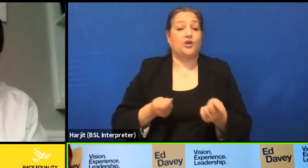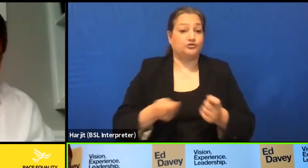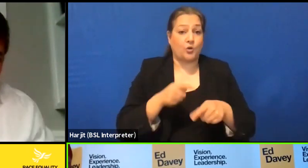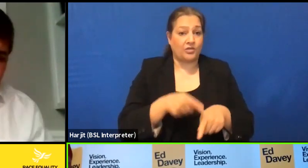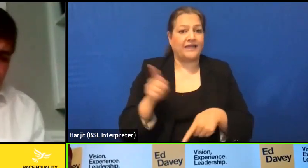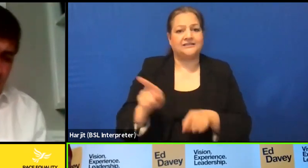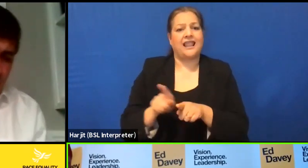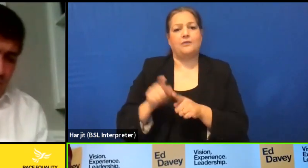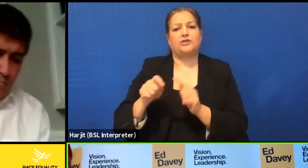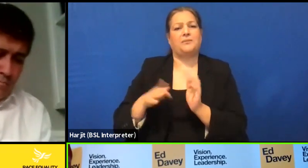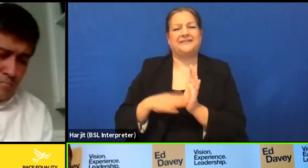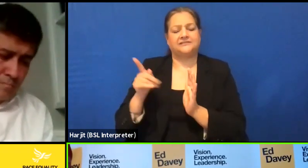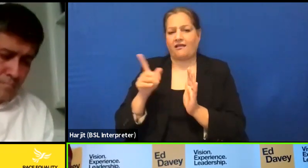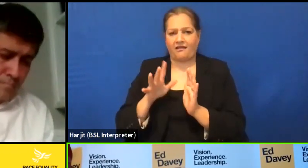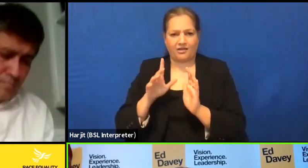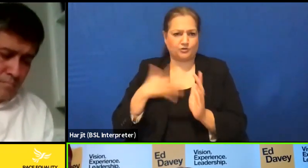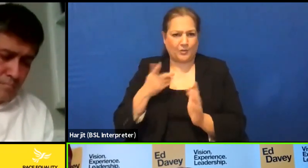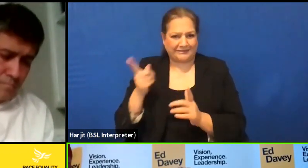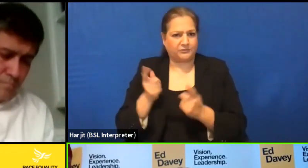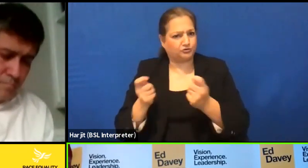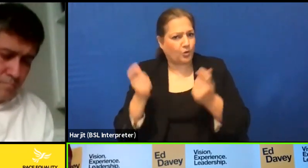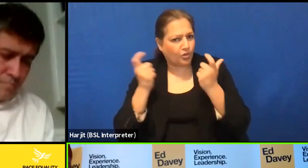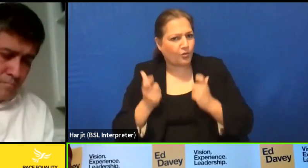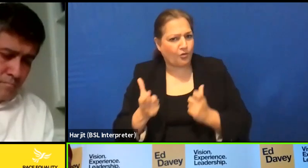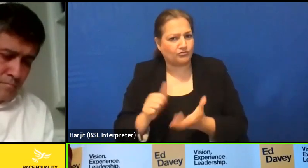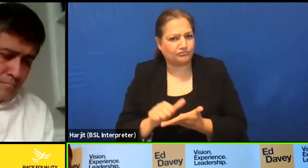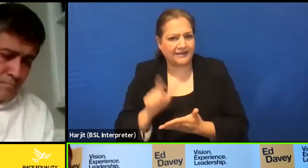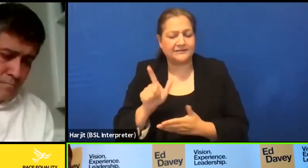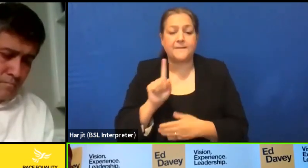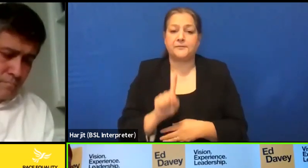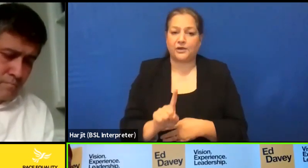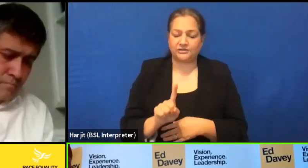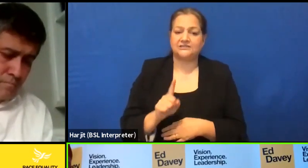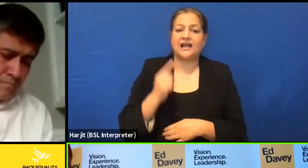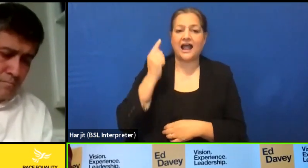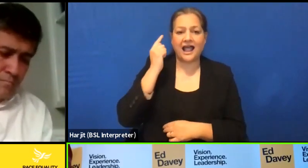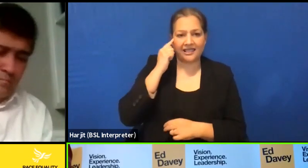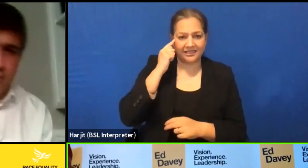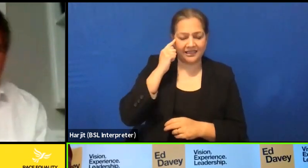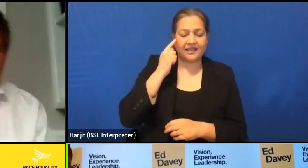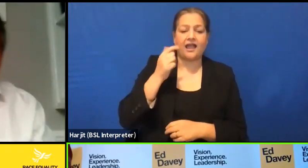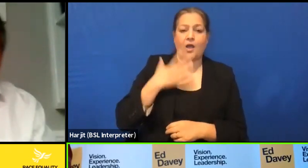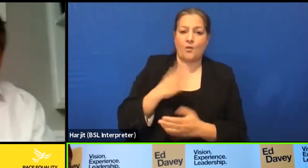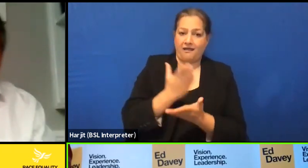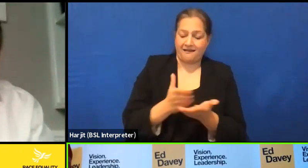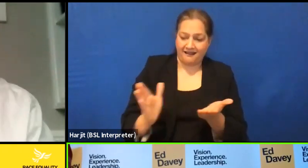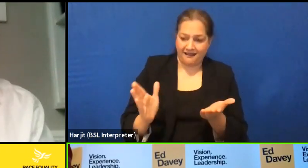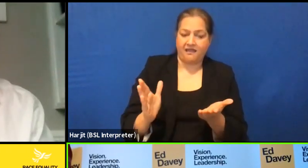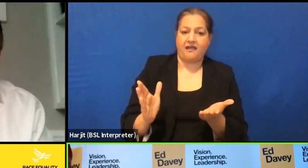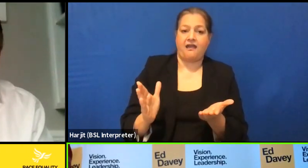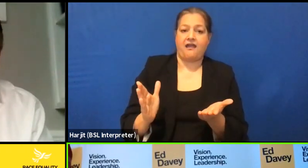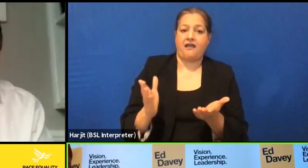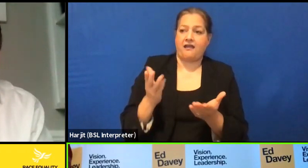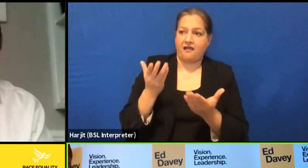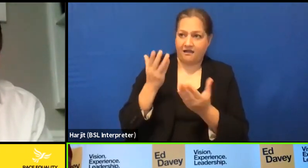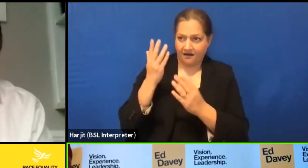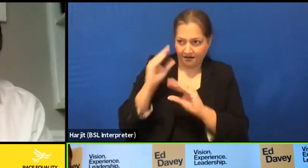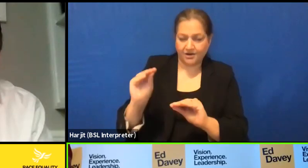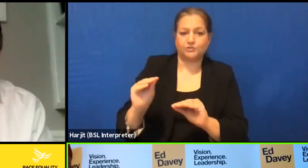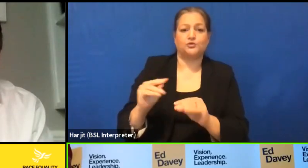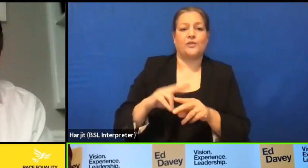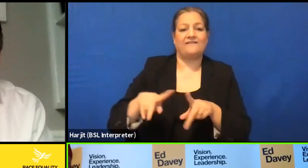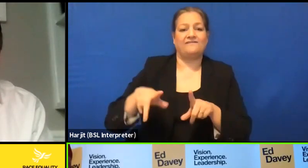you? However, I think I would want to give a very strong steer to the federal board, the